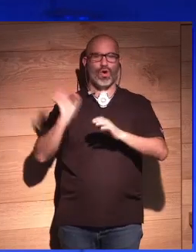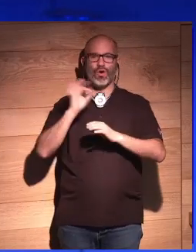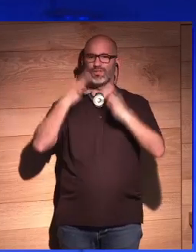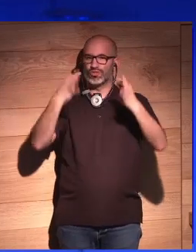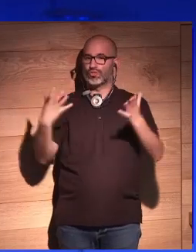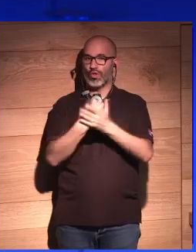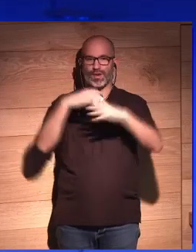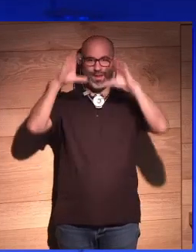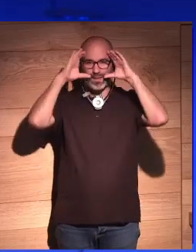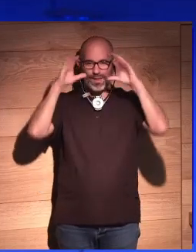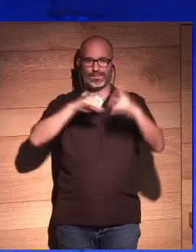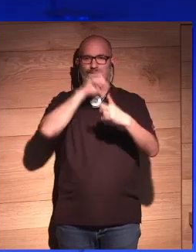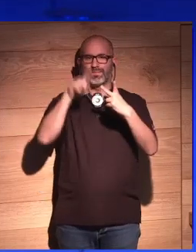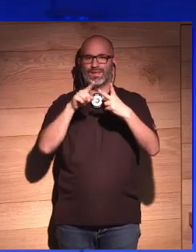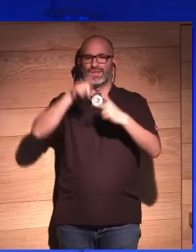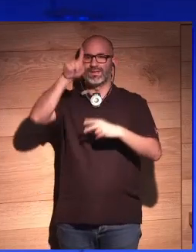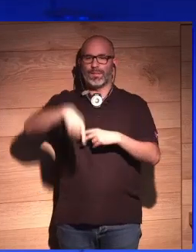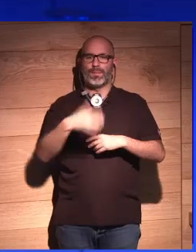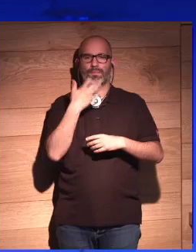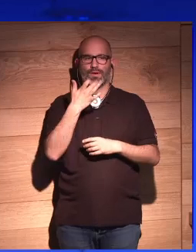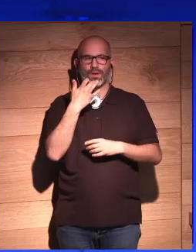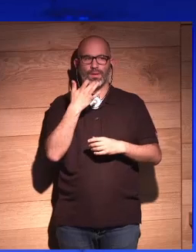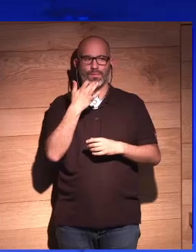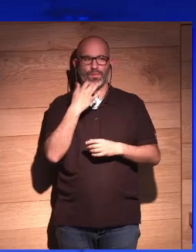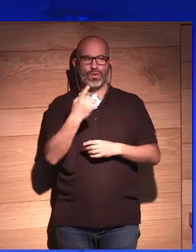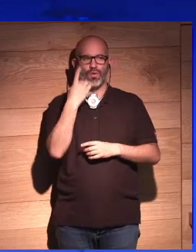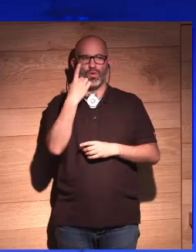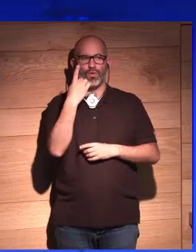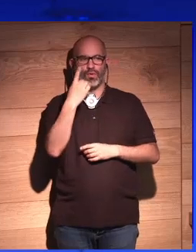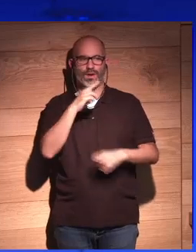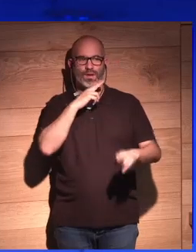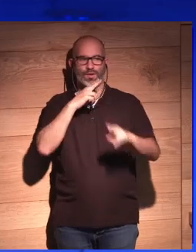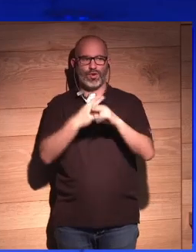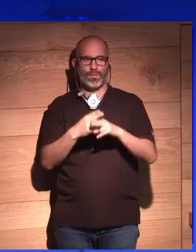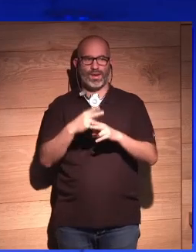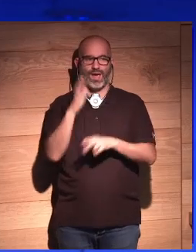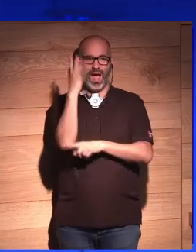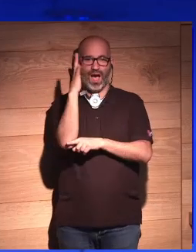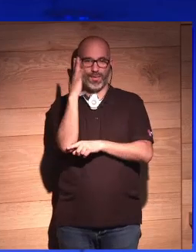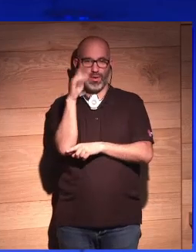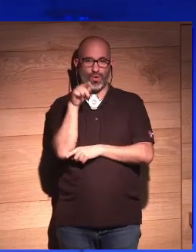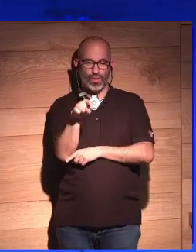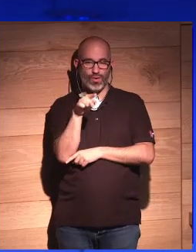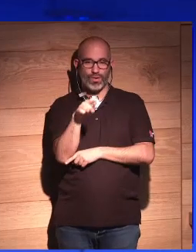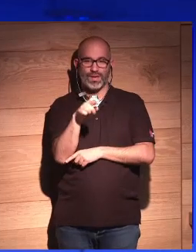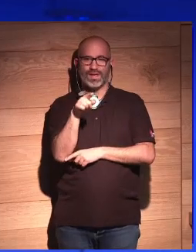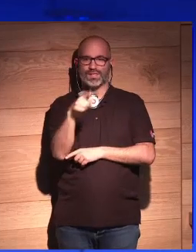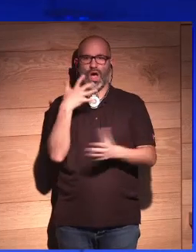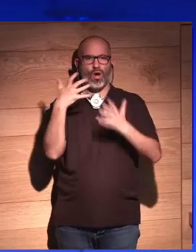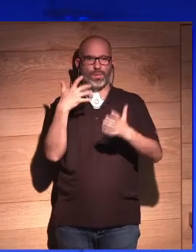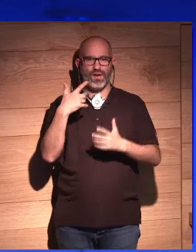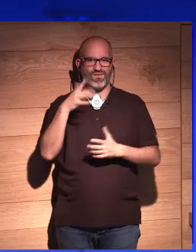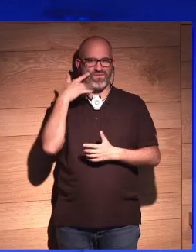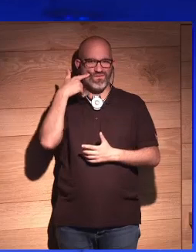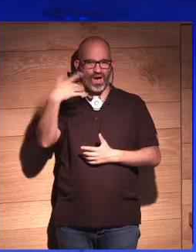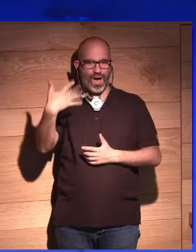Tree by Melissa Zeck and Winslow Porter was a very popular piece. It's been traveling around